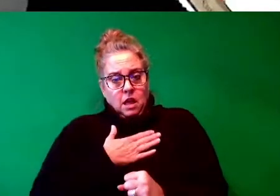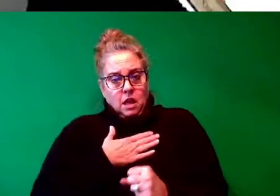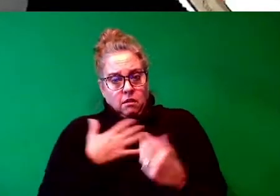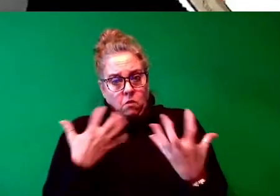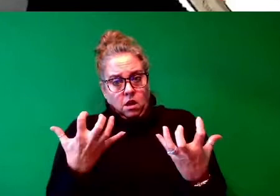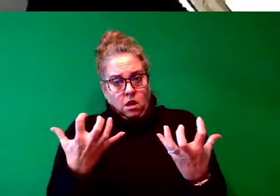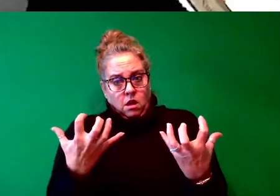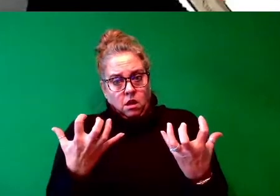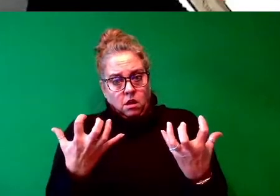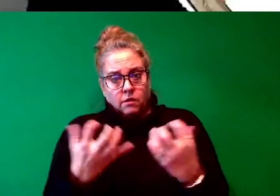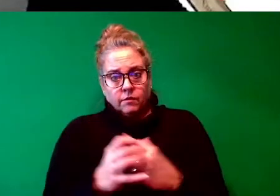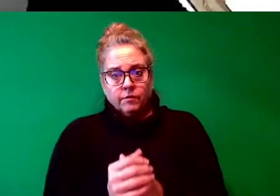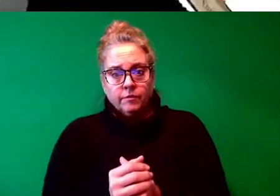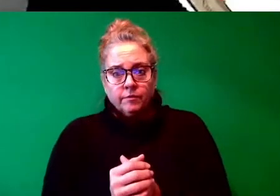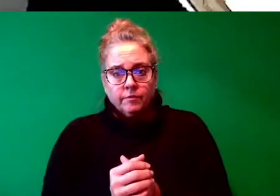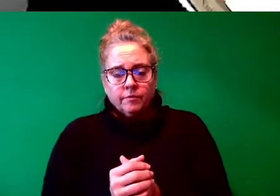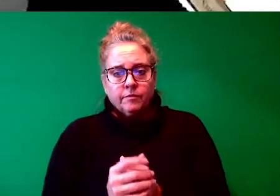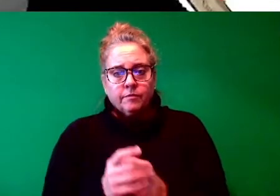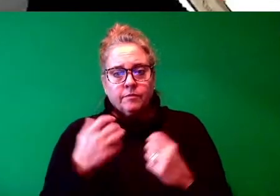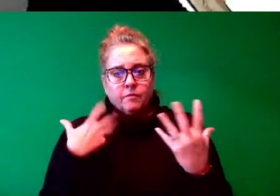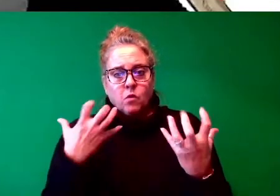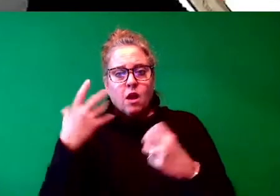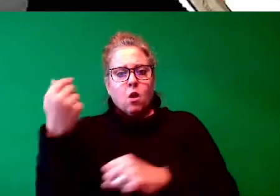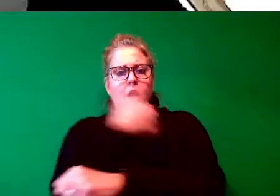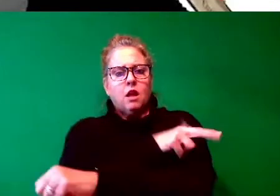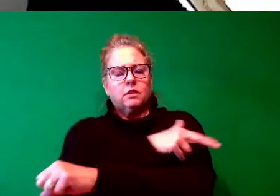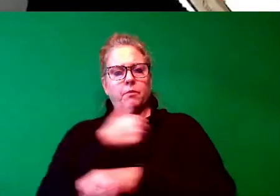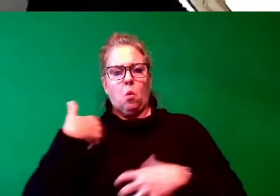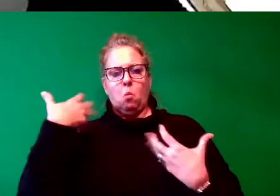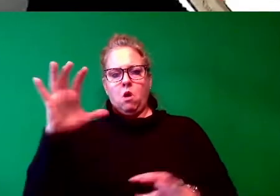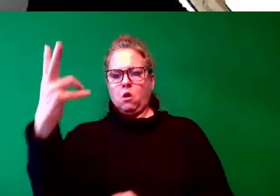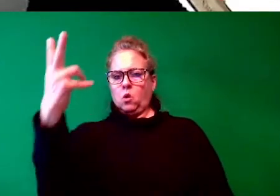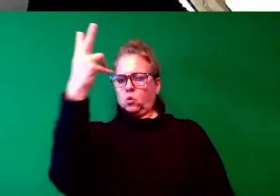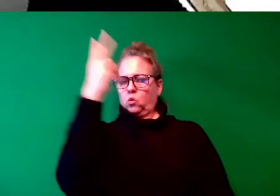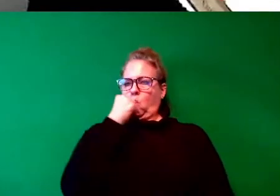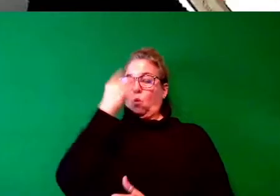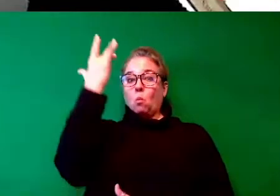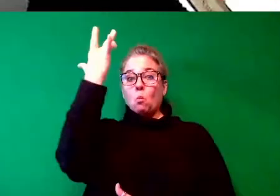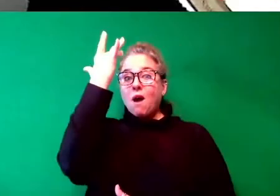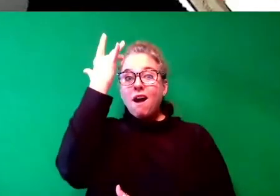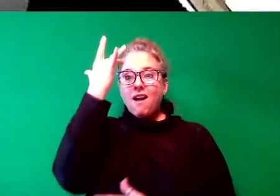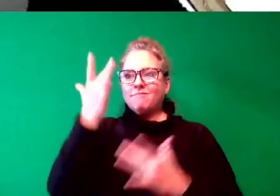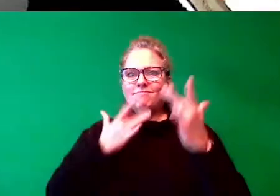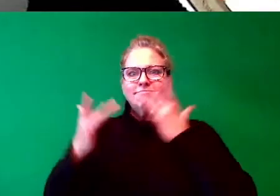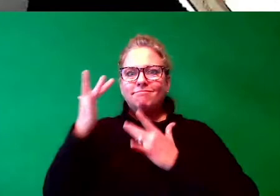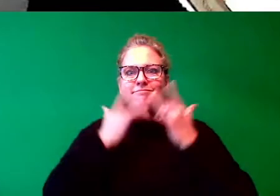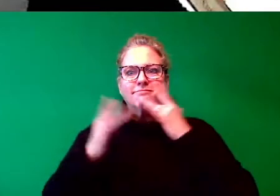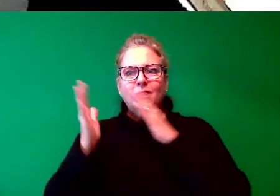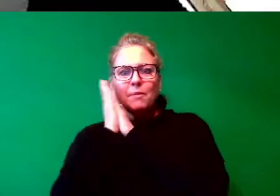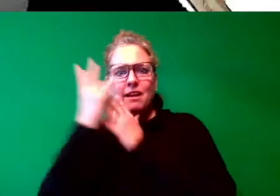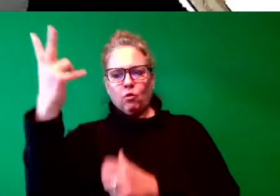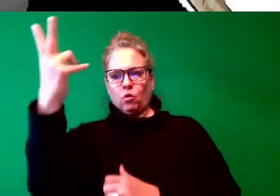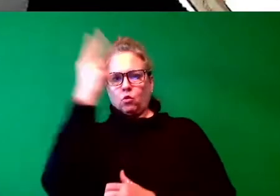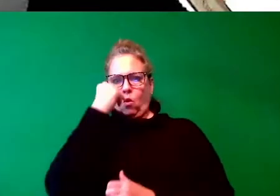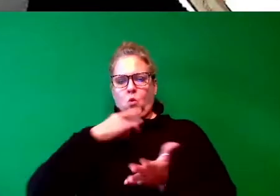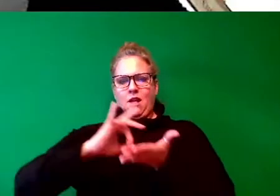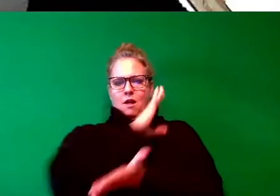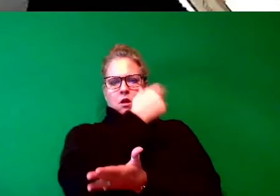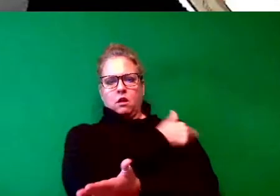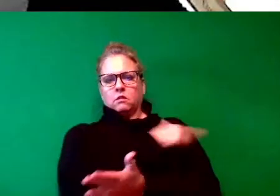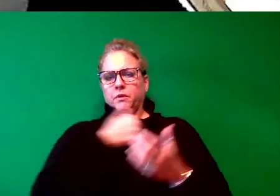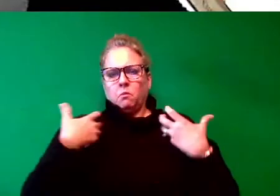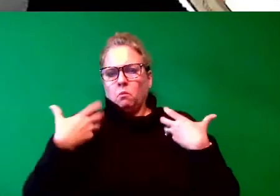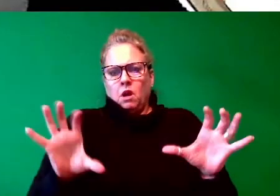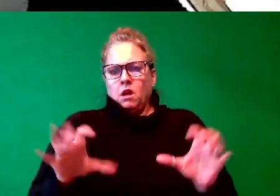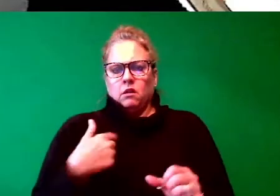or beds or both. And I'm a widow, so obviously I have one son in town, and I have